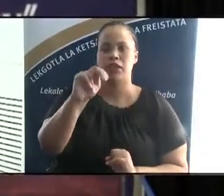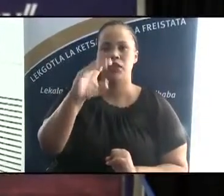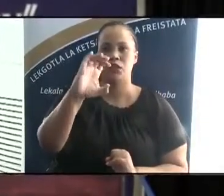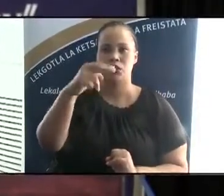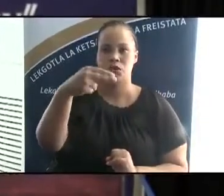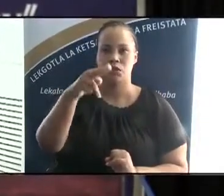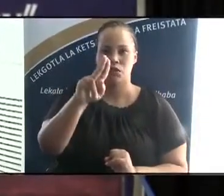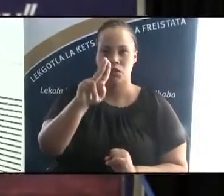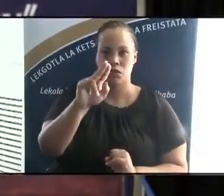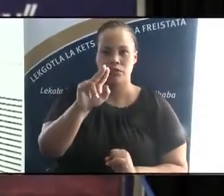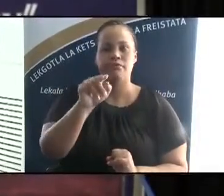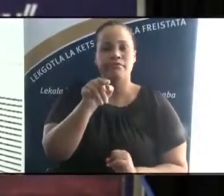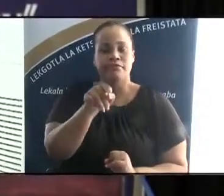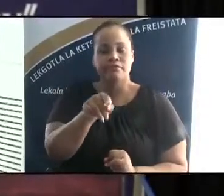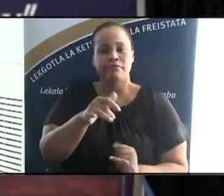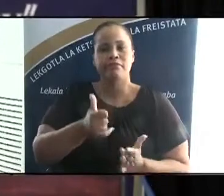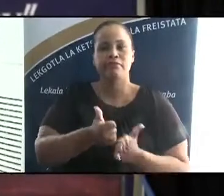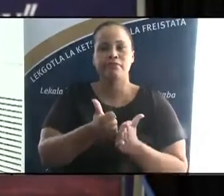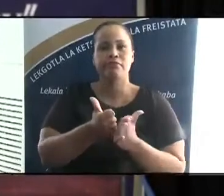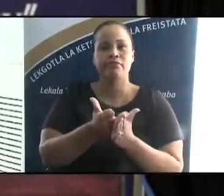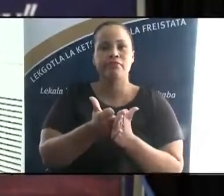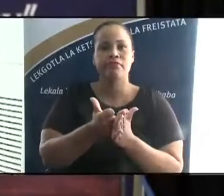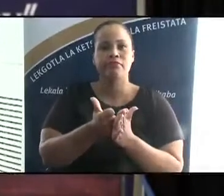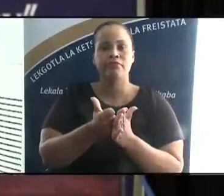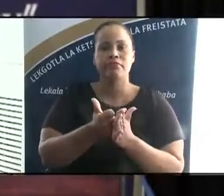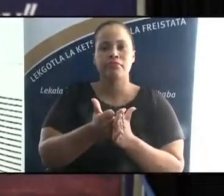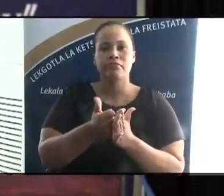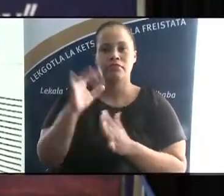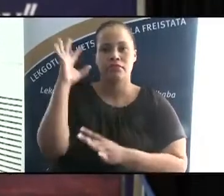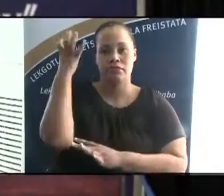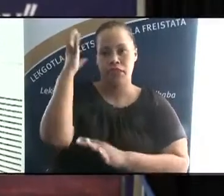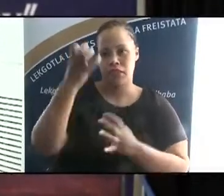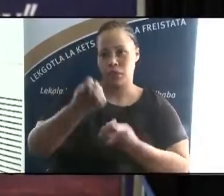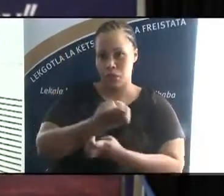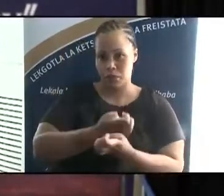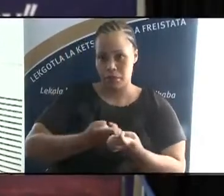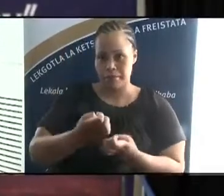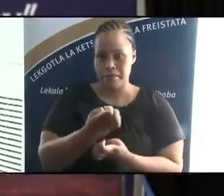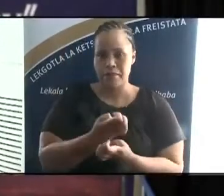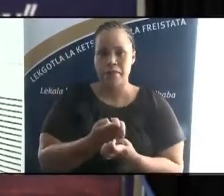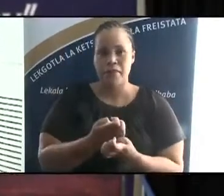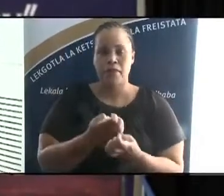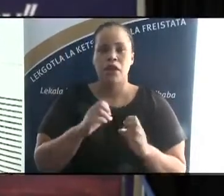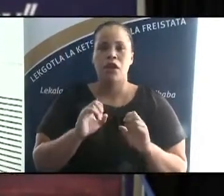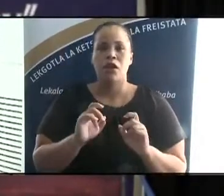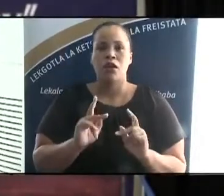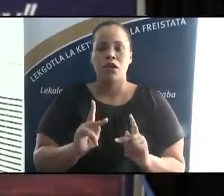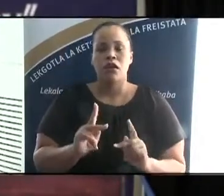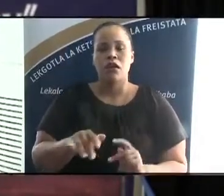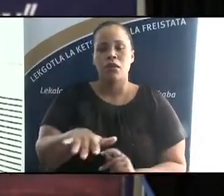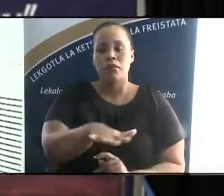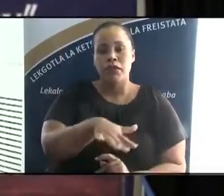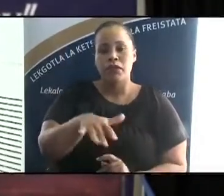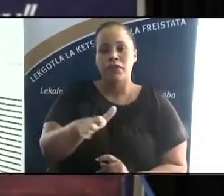strategy for the ongoing stimulation of our provincial economy. In the case of Malutia Pufung, we continue